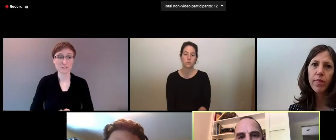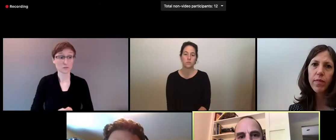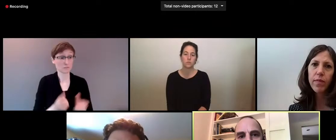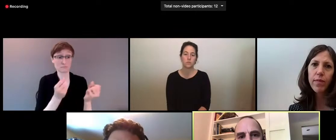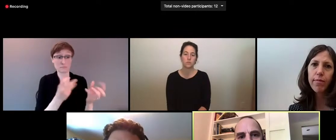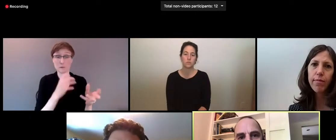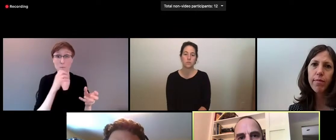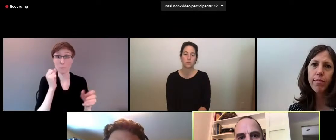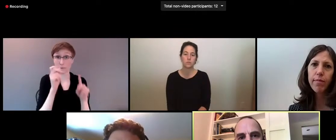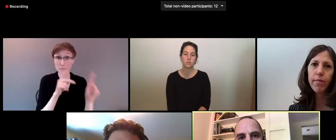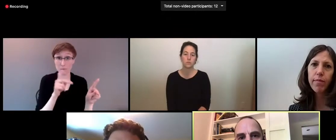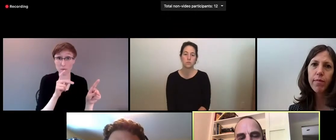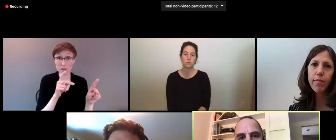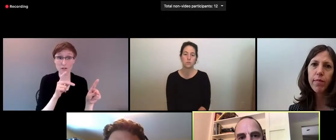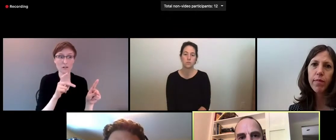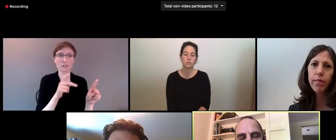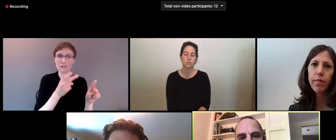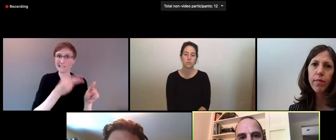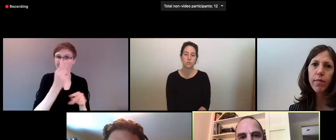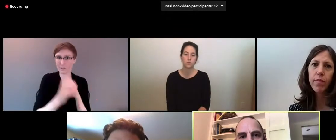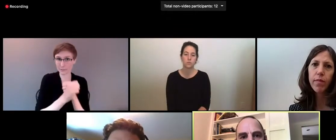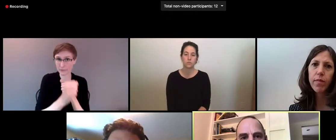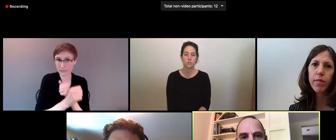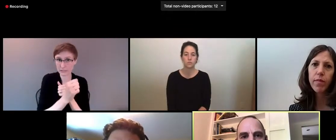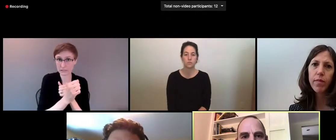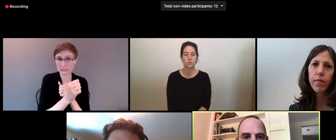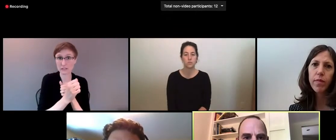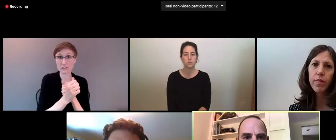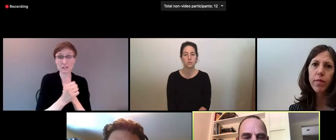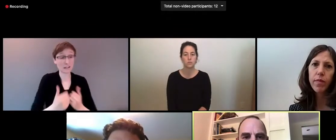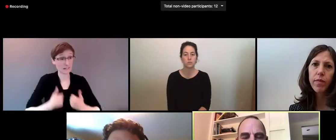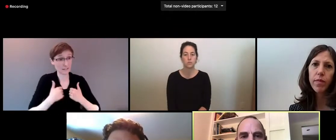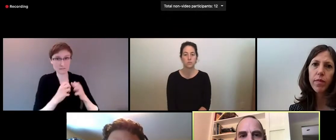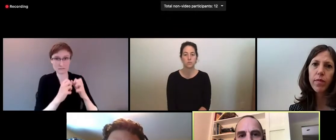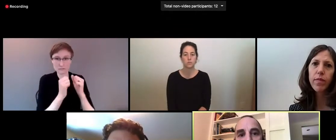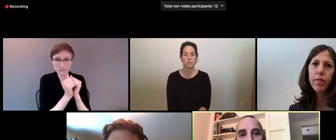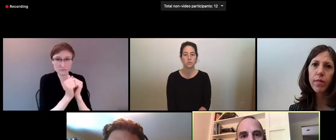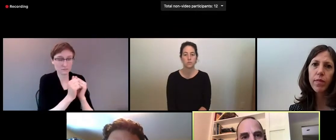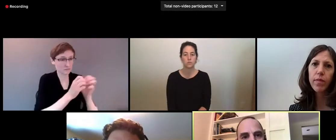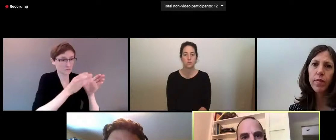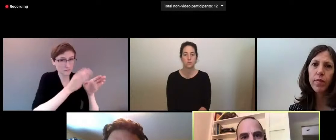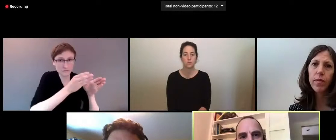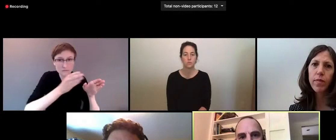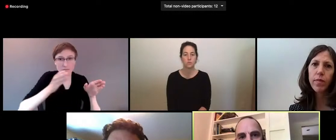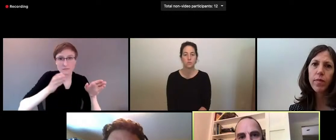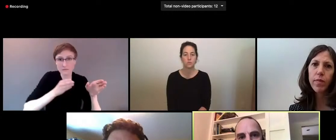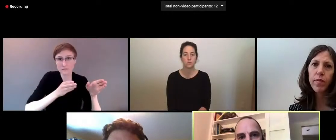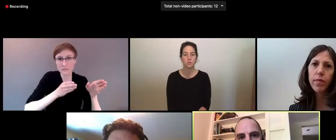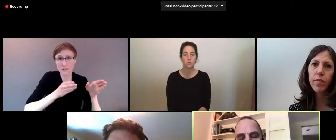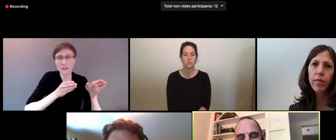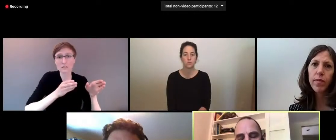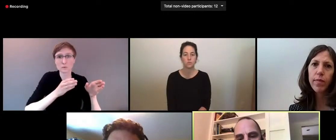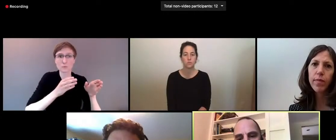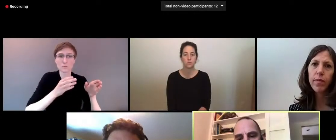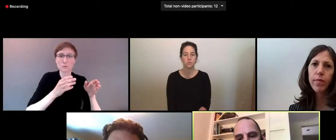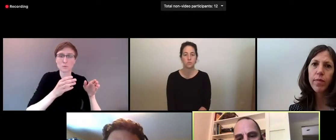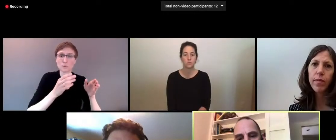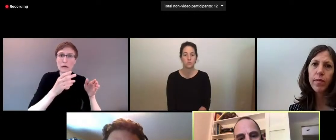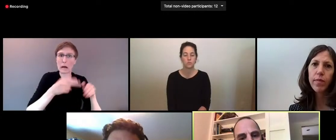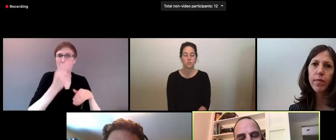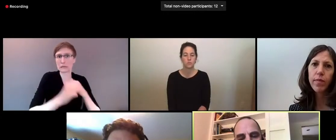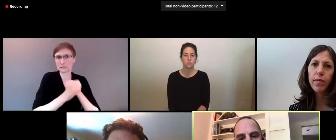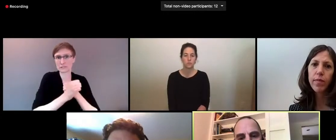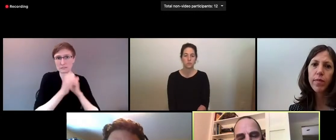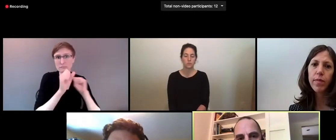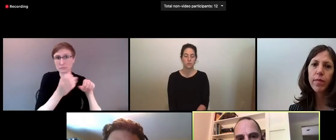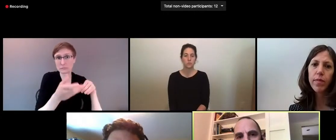location who are at high risk of complications or death and high risk of transmitting to others. So as we open